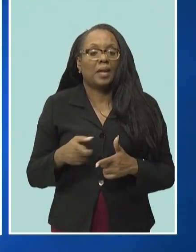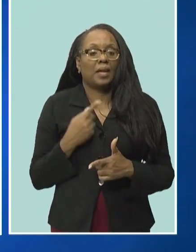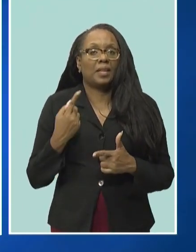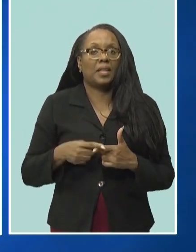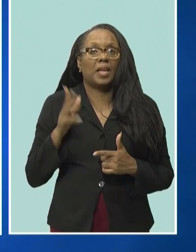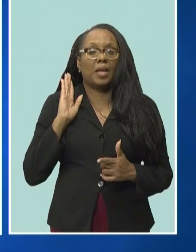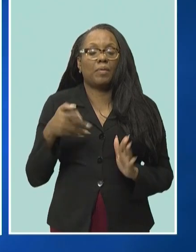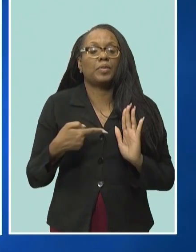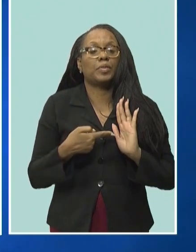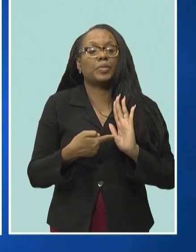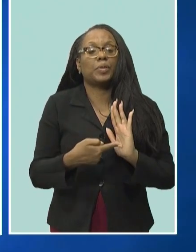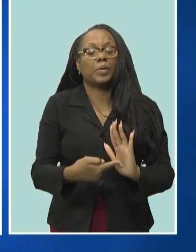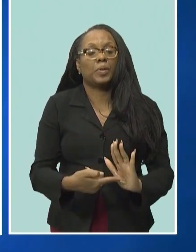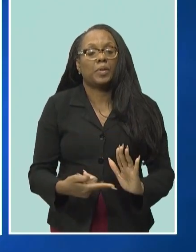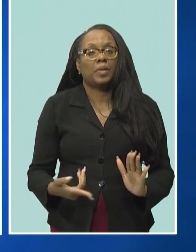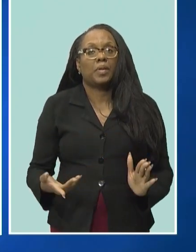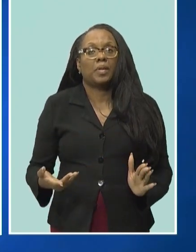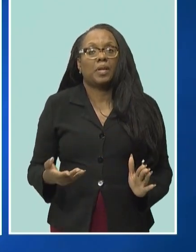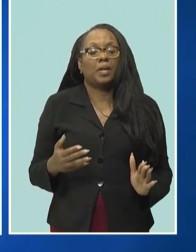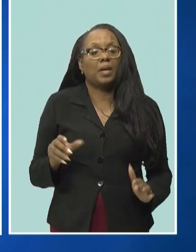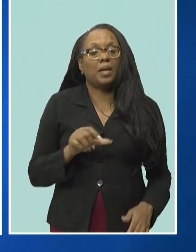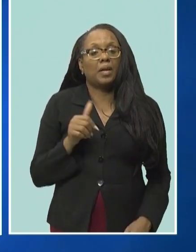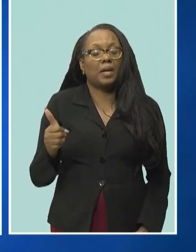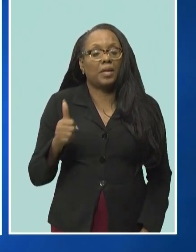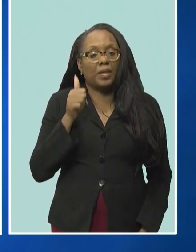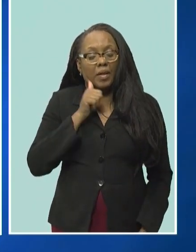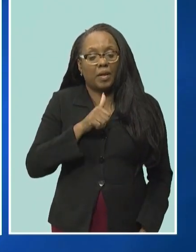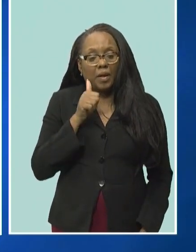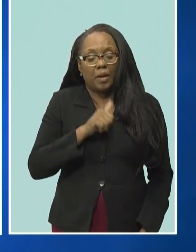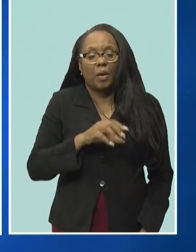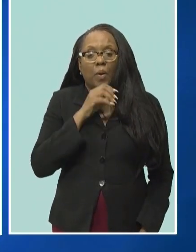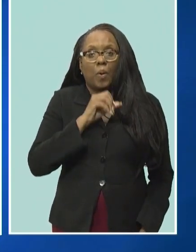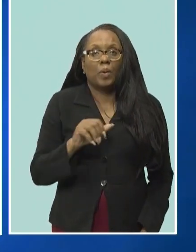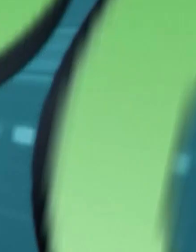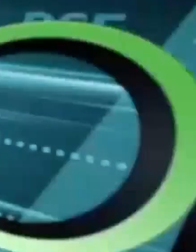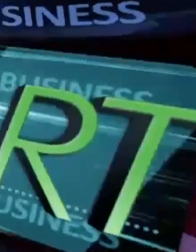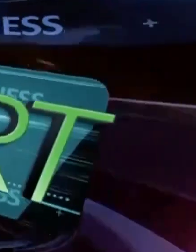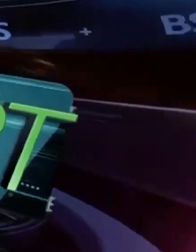showcase young Naya Sylvester. She's only 10 years old.